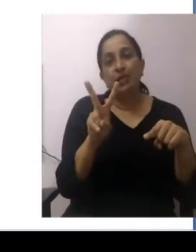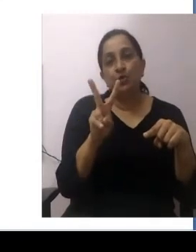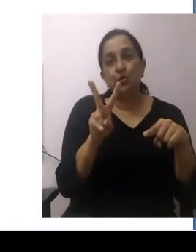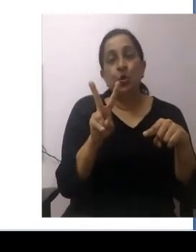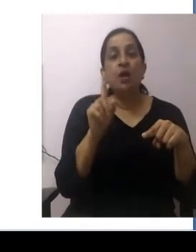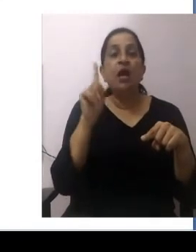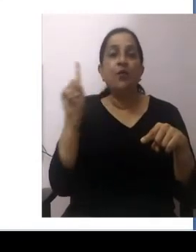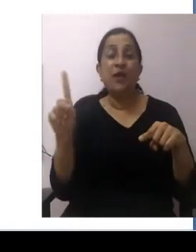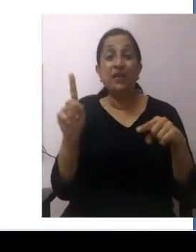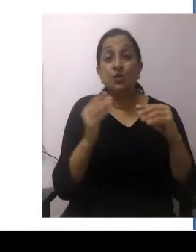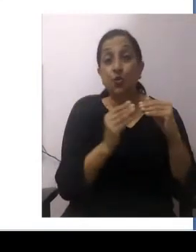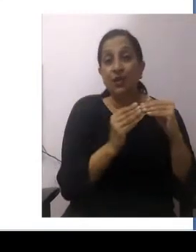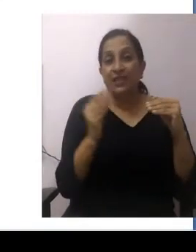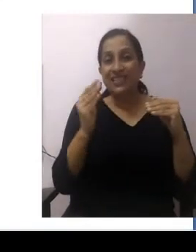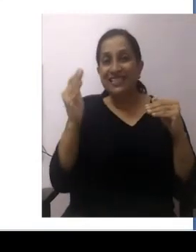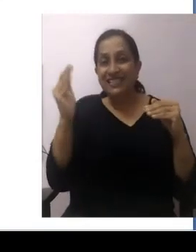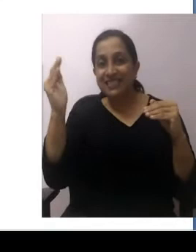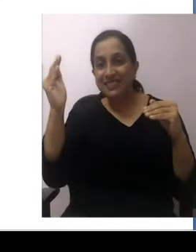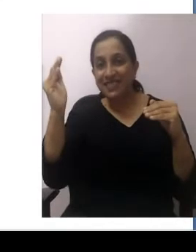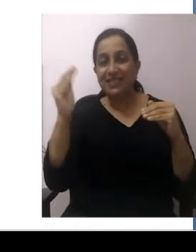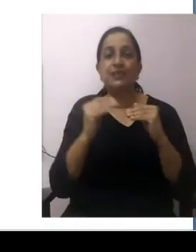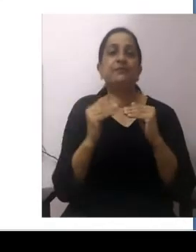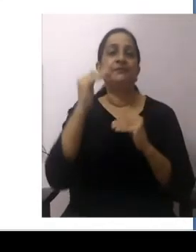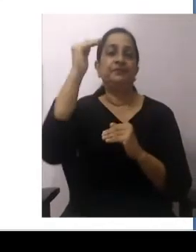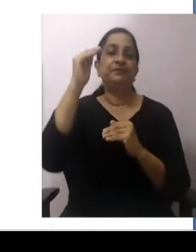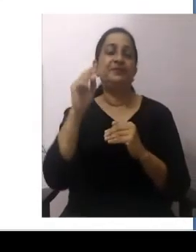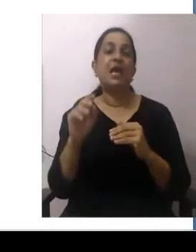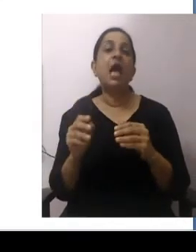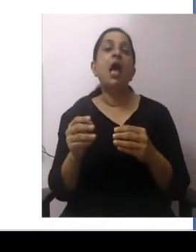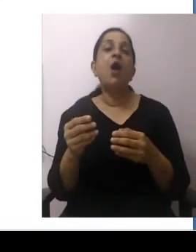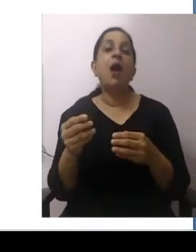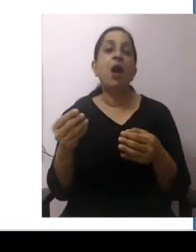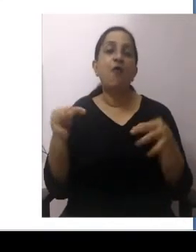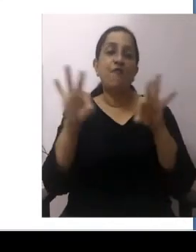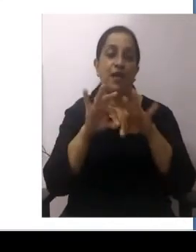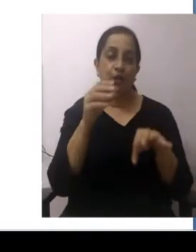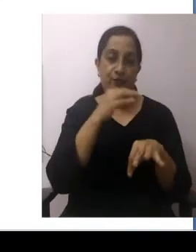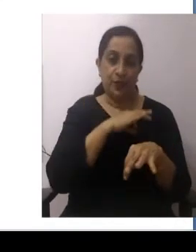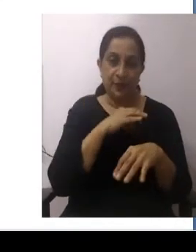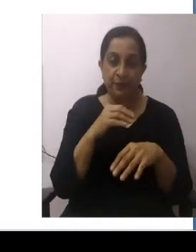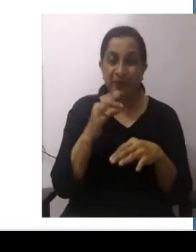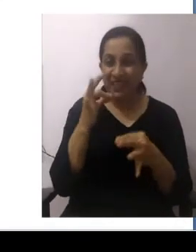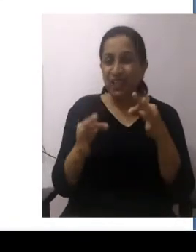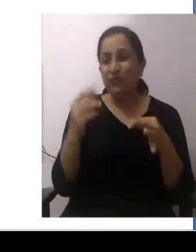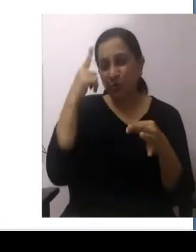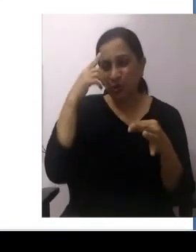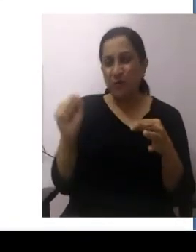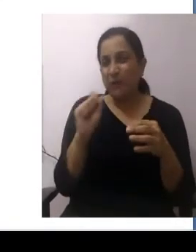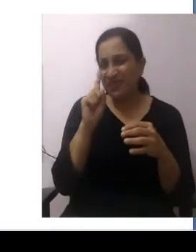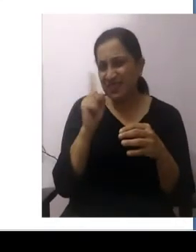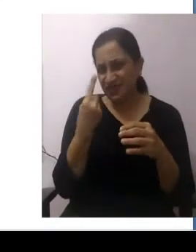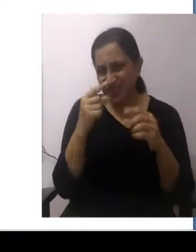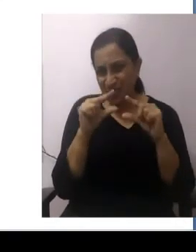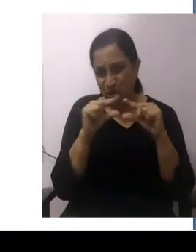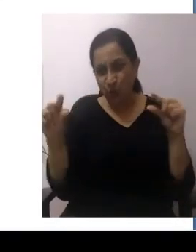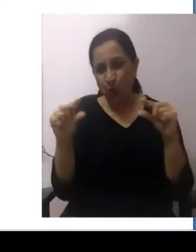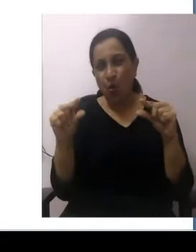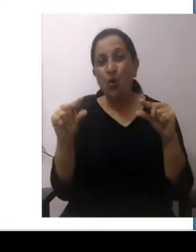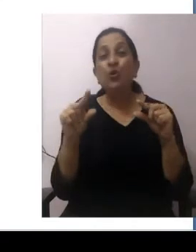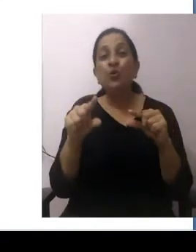order. Okay? If you remember these, then the rest of them you can easily put the